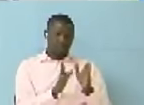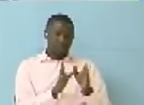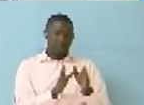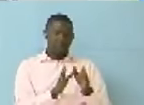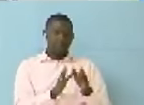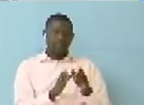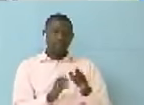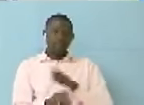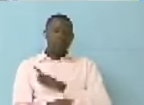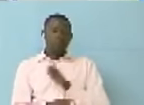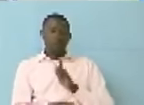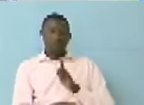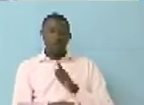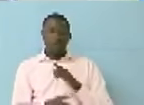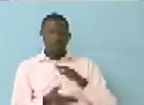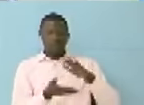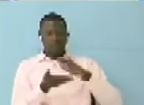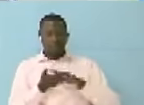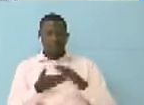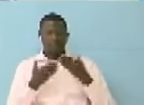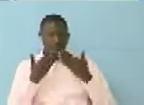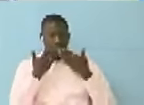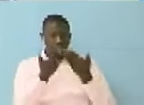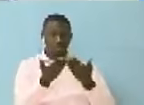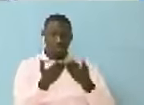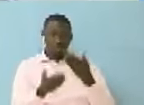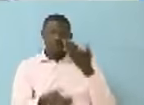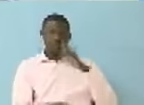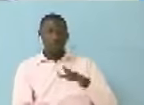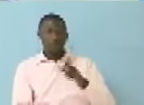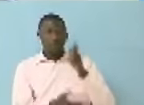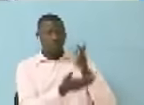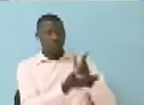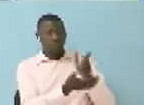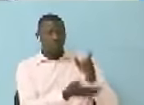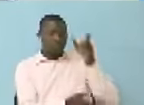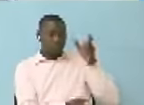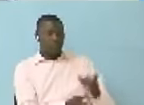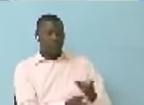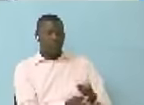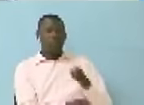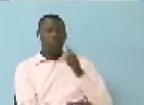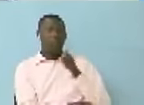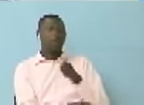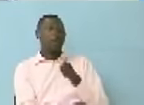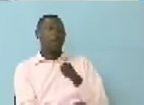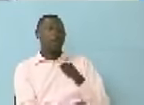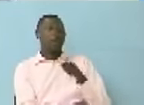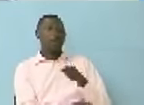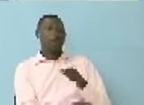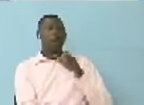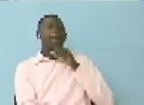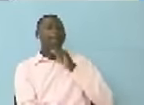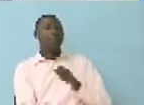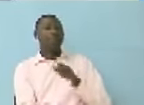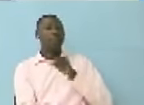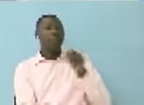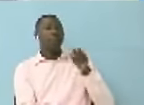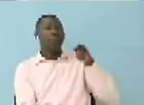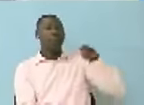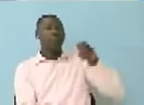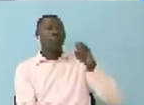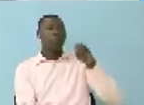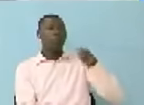We received every information from witnesses that Moudou Sagnang was the one